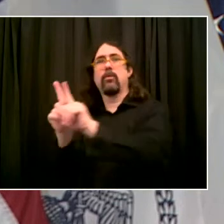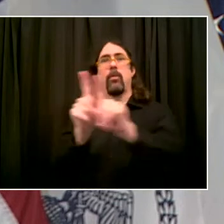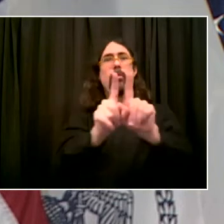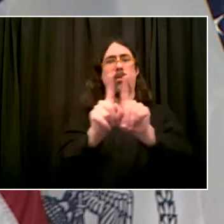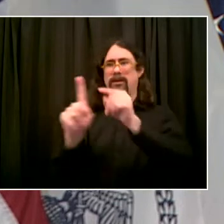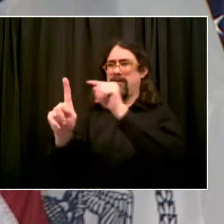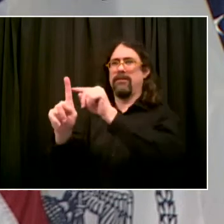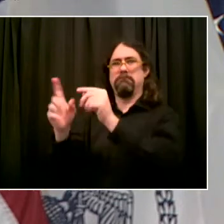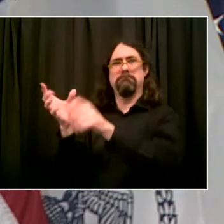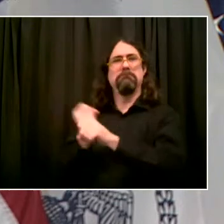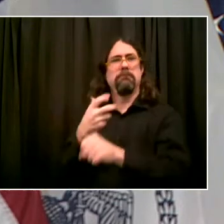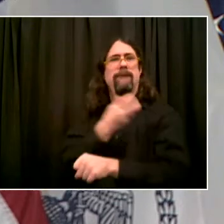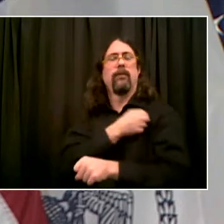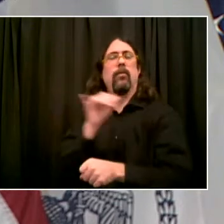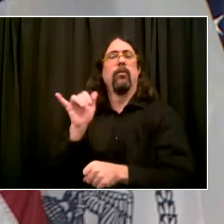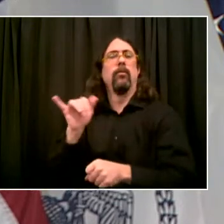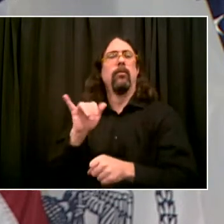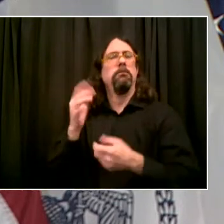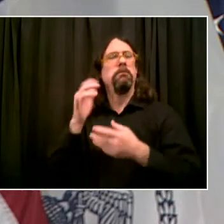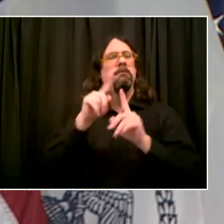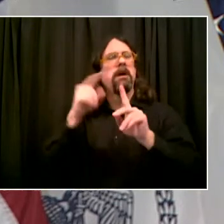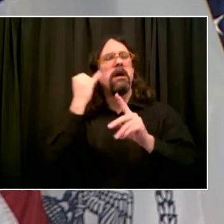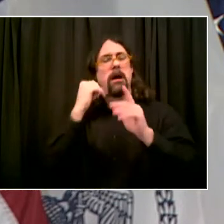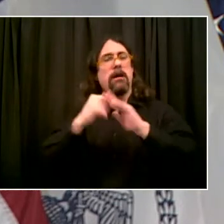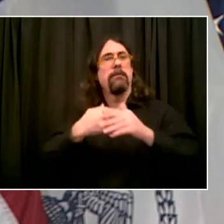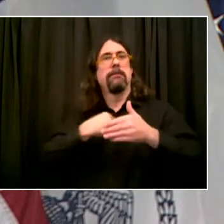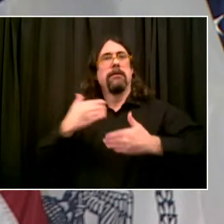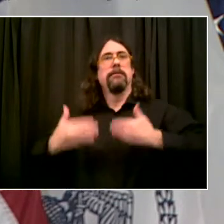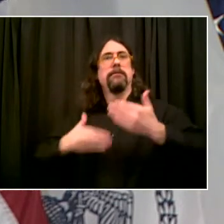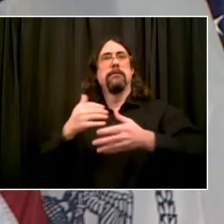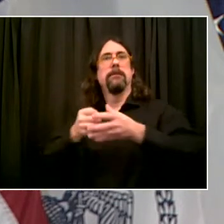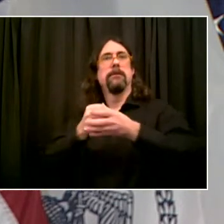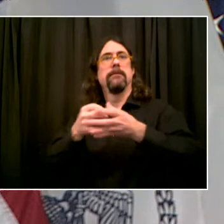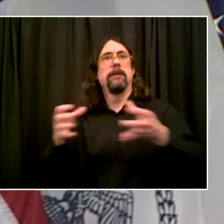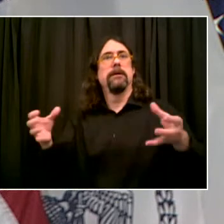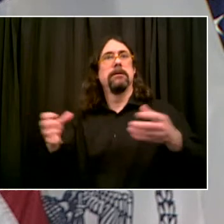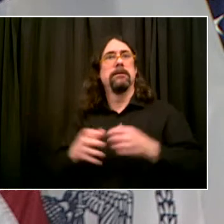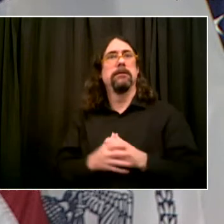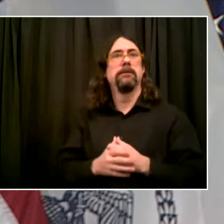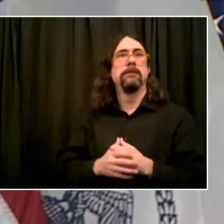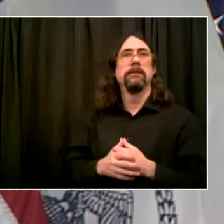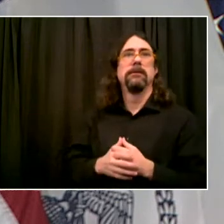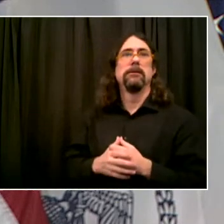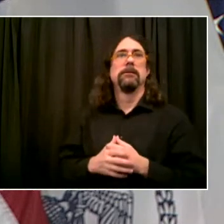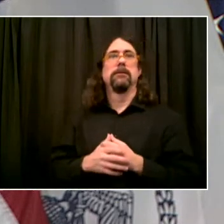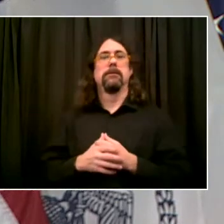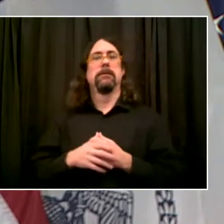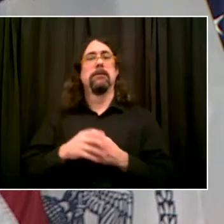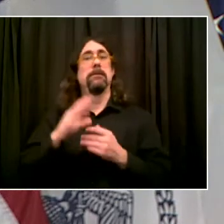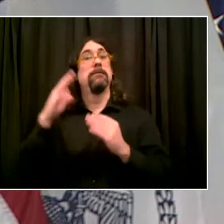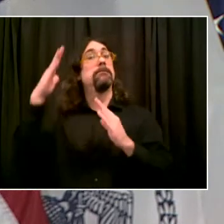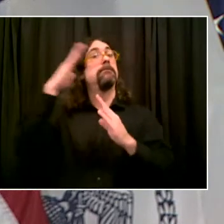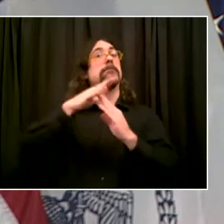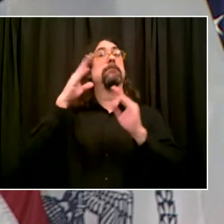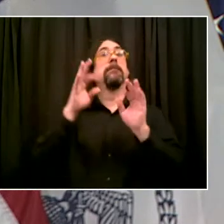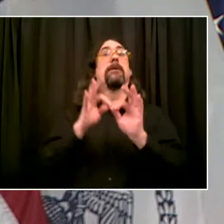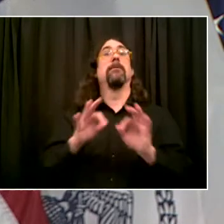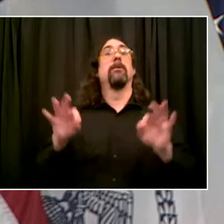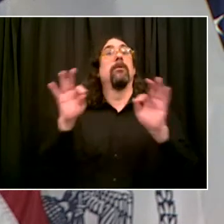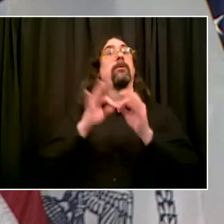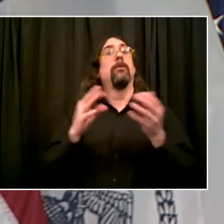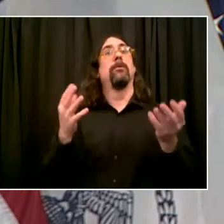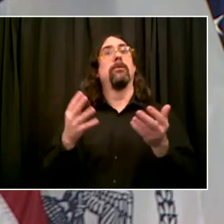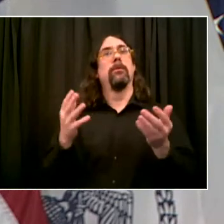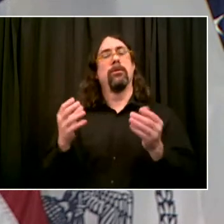multiple languages. Part of the solution is some different approaches to scheduling in certain sites. Part of the solution is making the